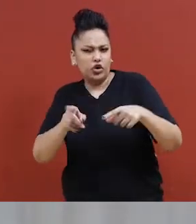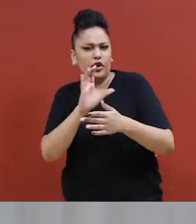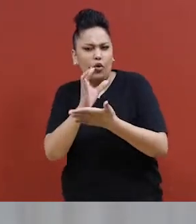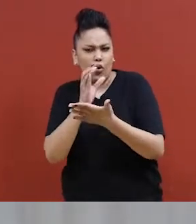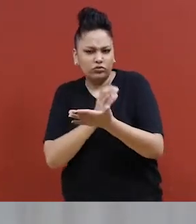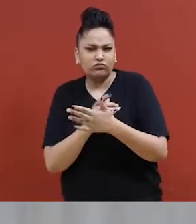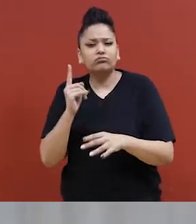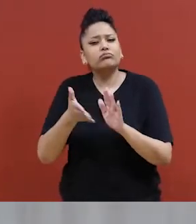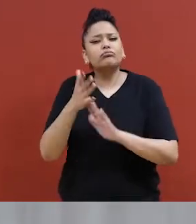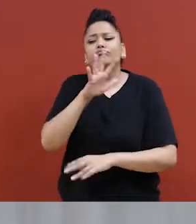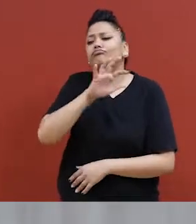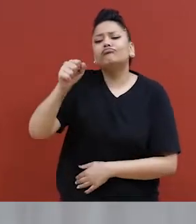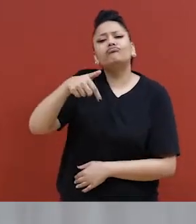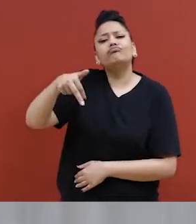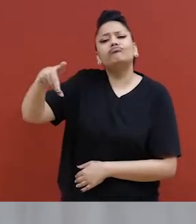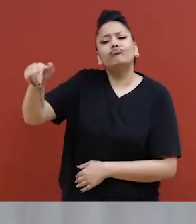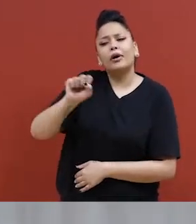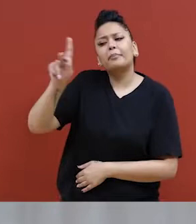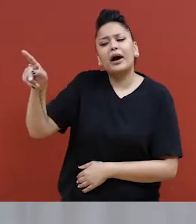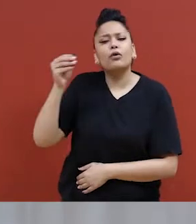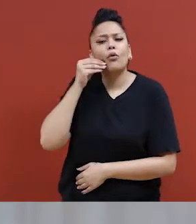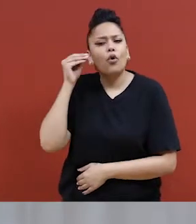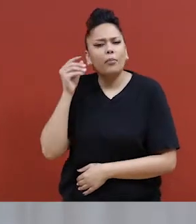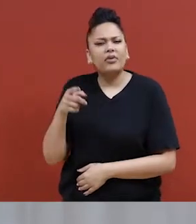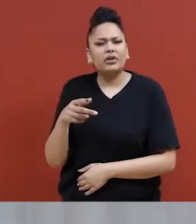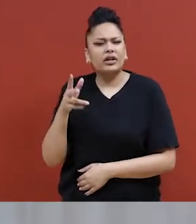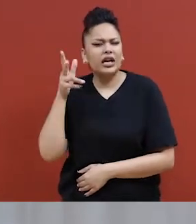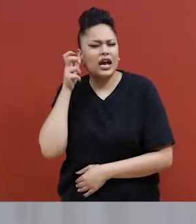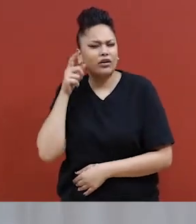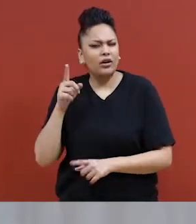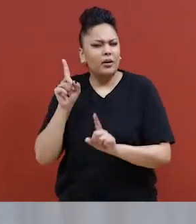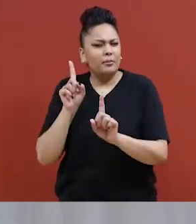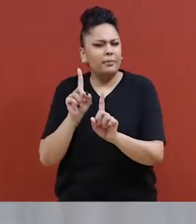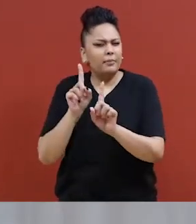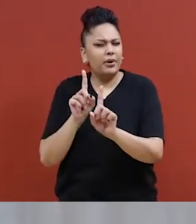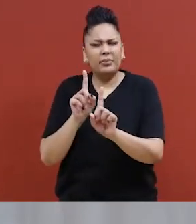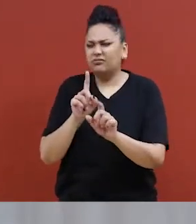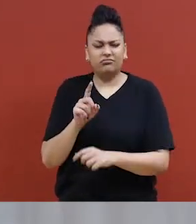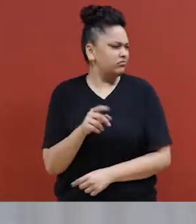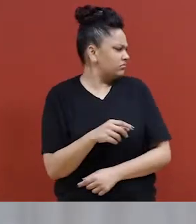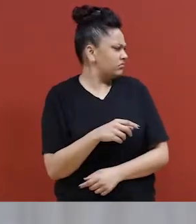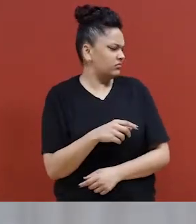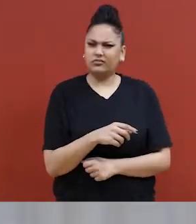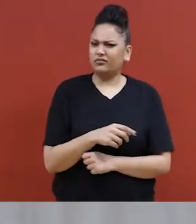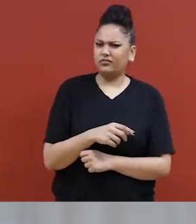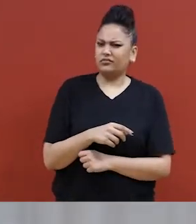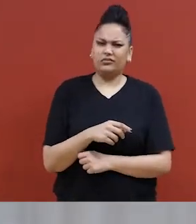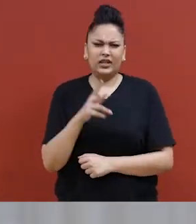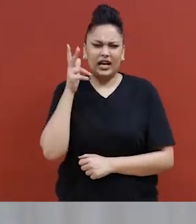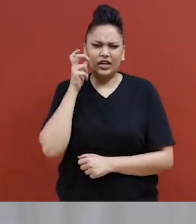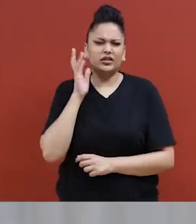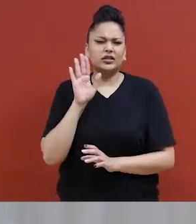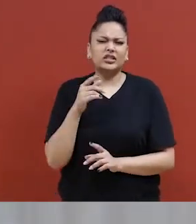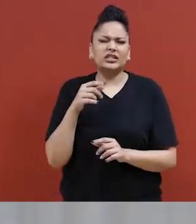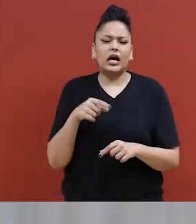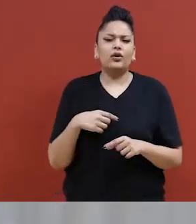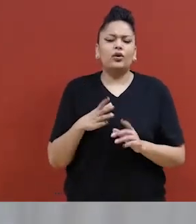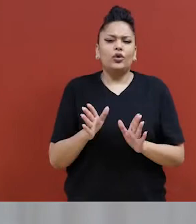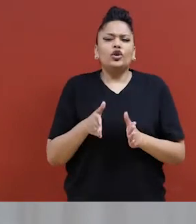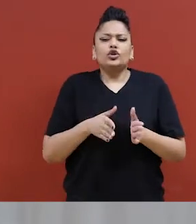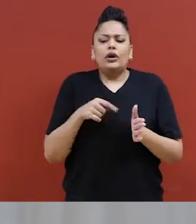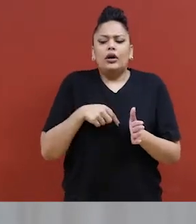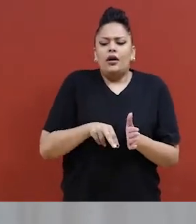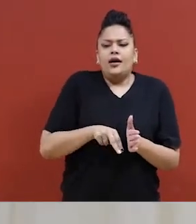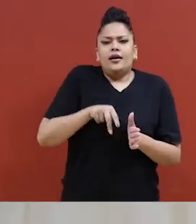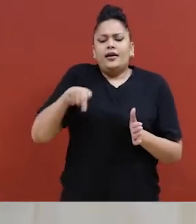she became aware of footsteps behind her. She did what lots of us would do. She crossed the road. So did